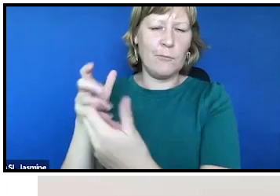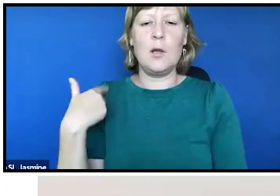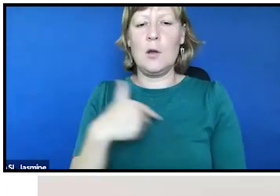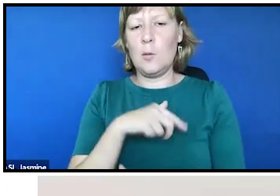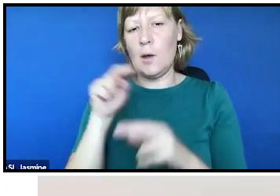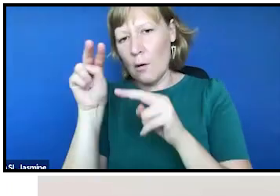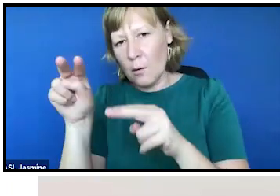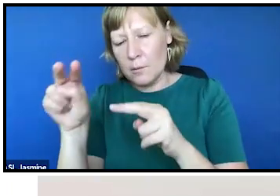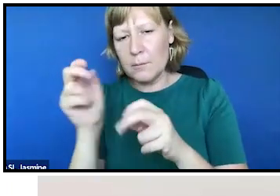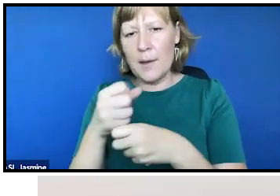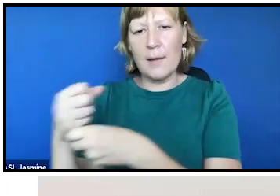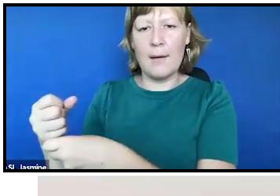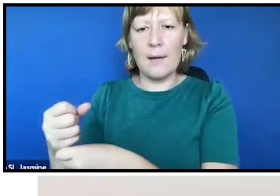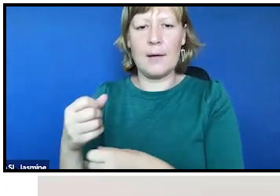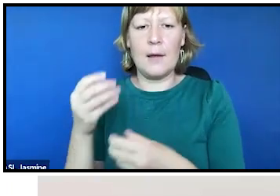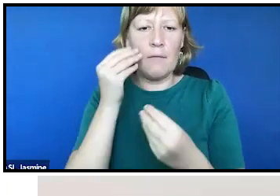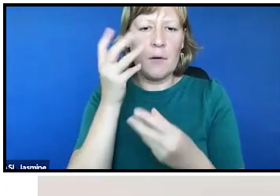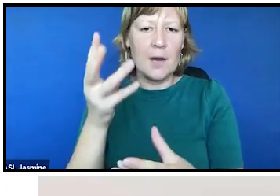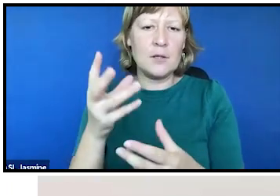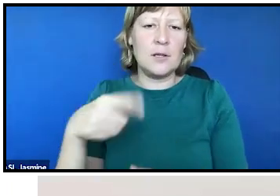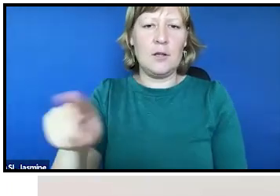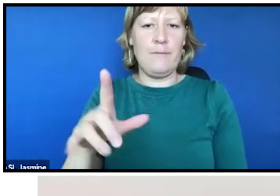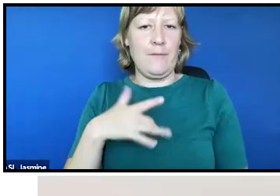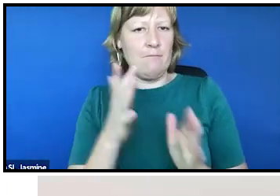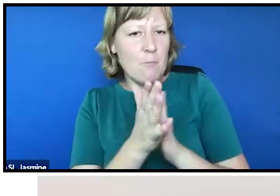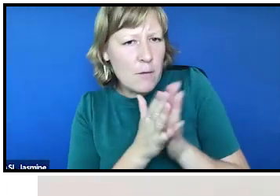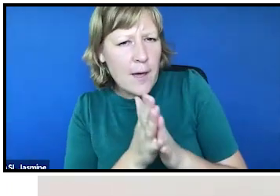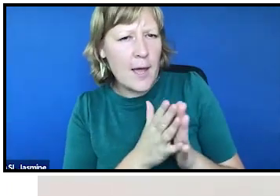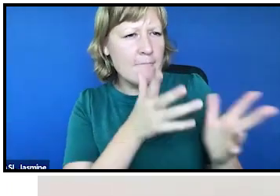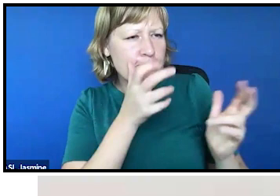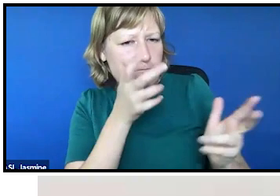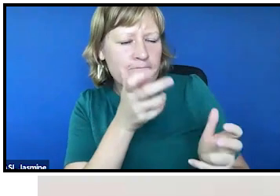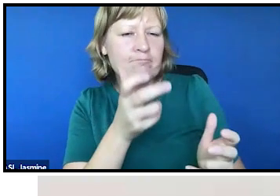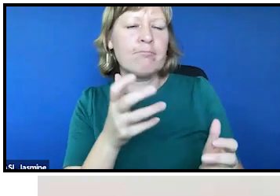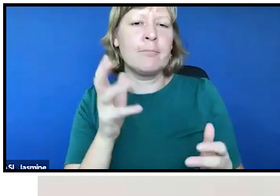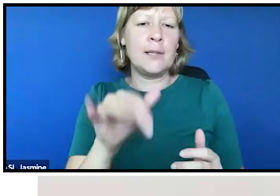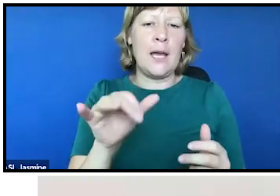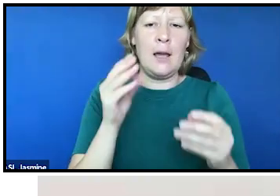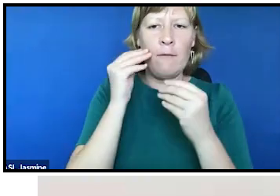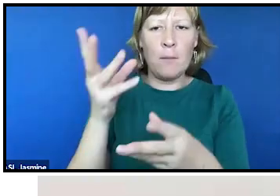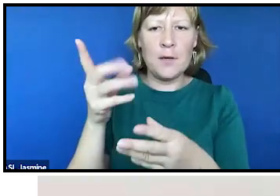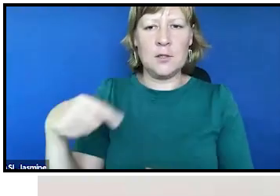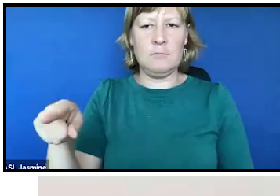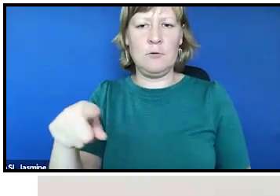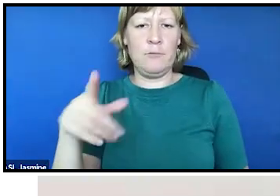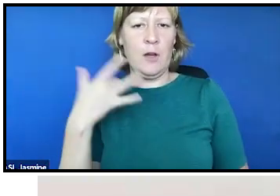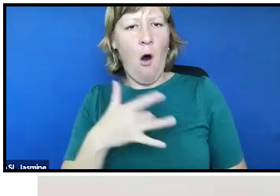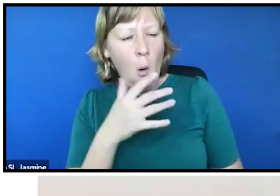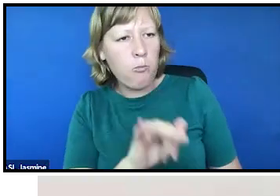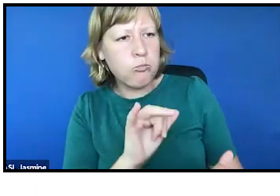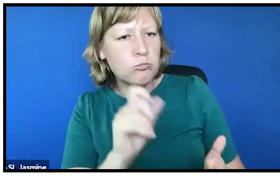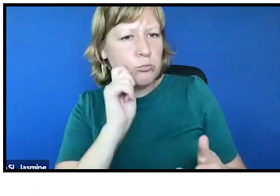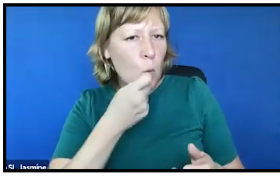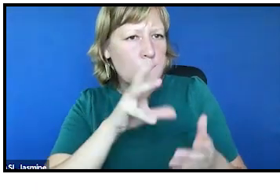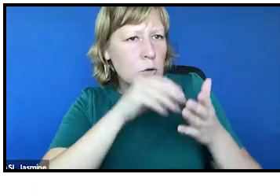is engaging and just informative. And so that's what we are going to talk to you today about, our